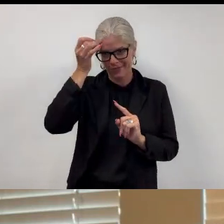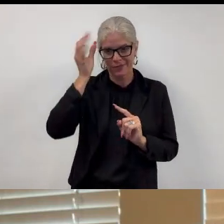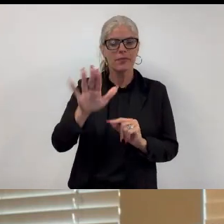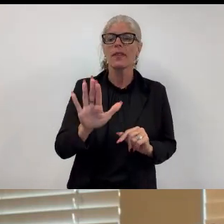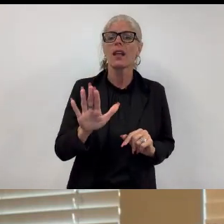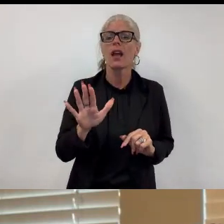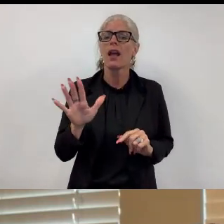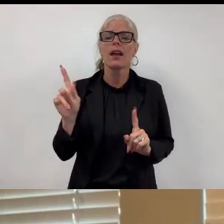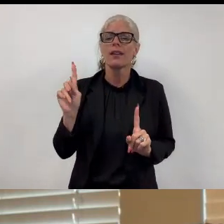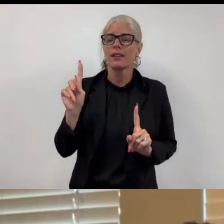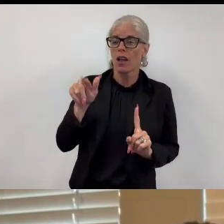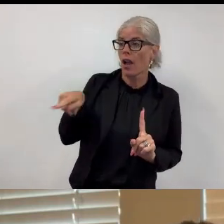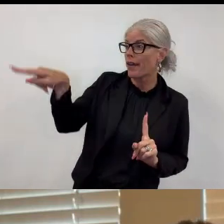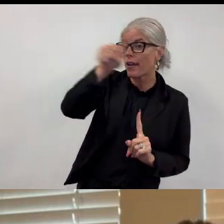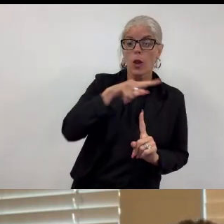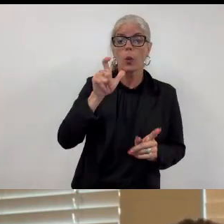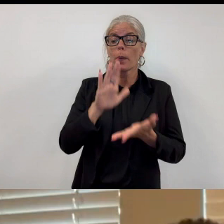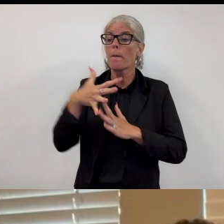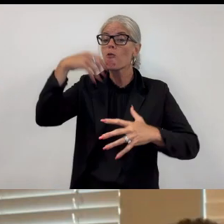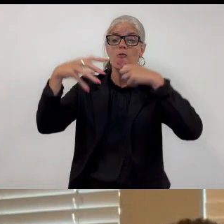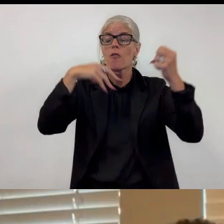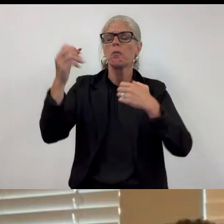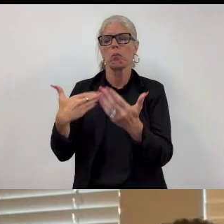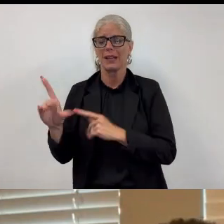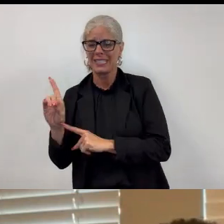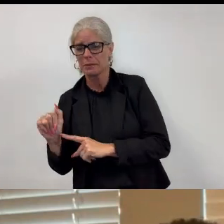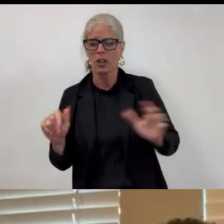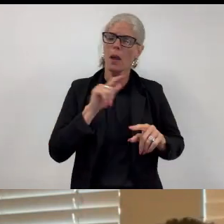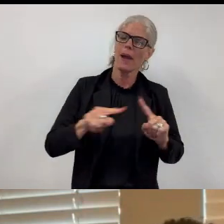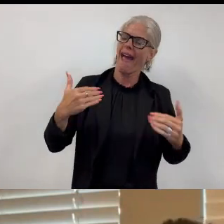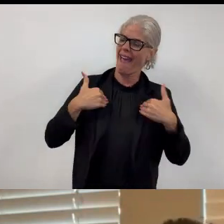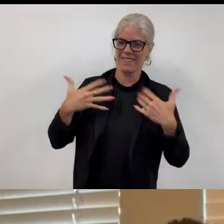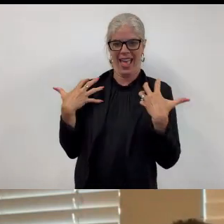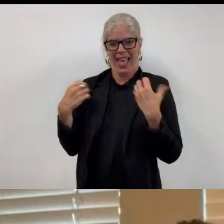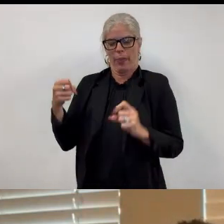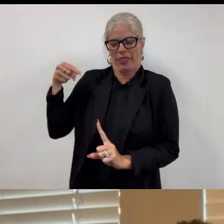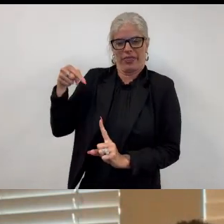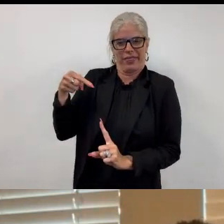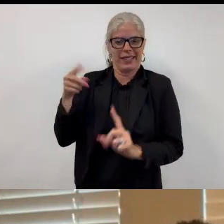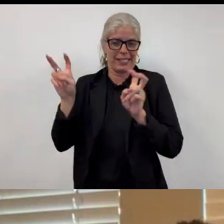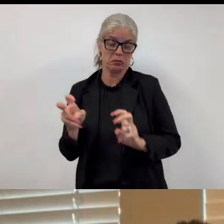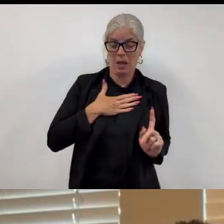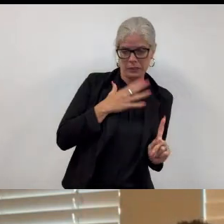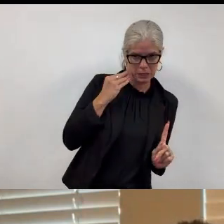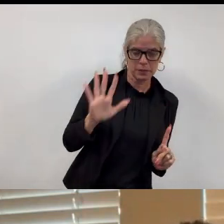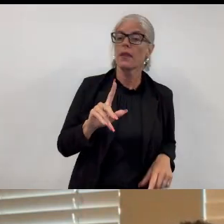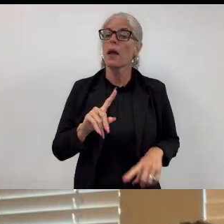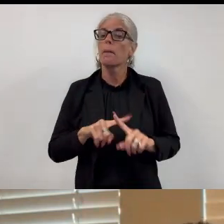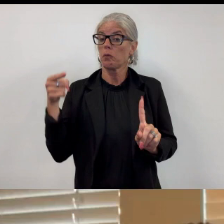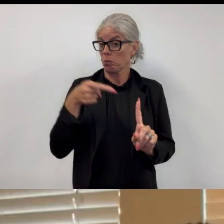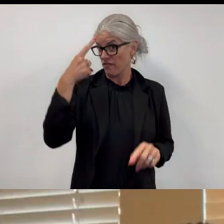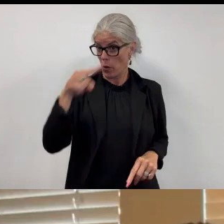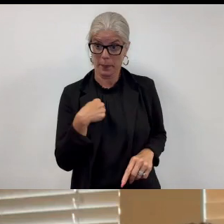not, we encounter, I think, healthcare professionals more and more. At least that's been my lived experience. And for me,